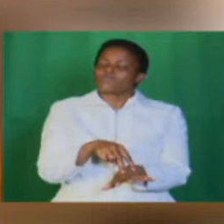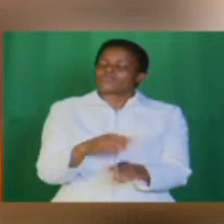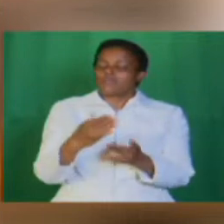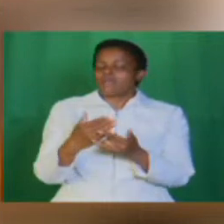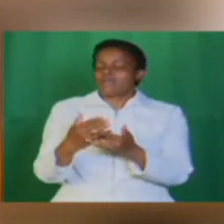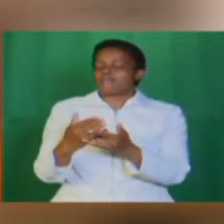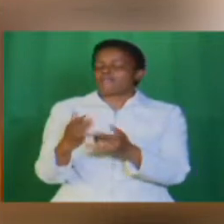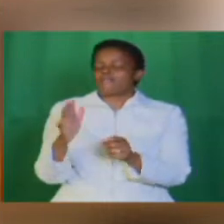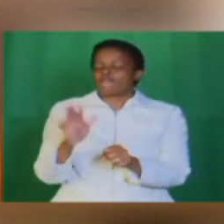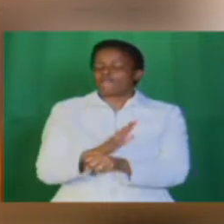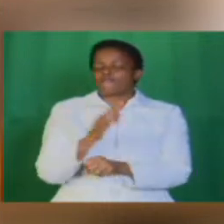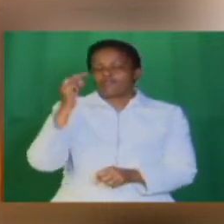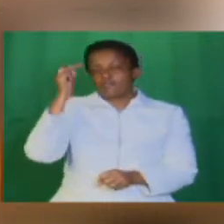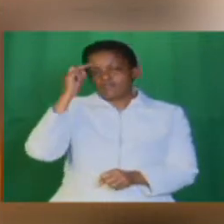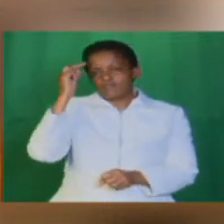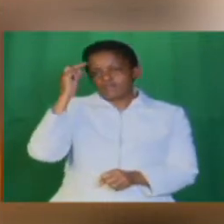Scripture.